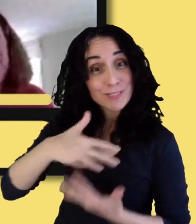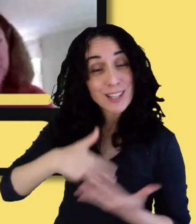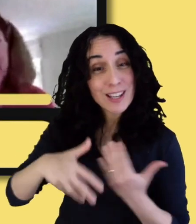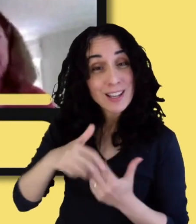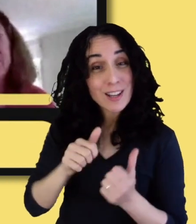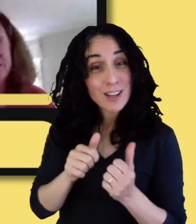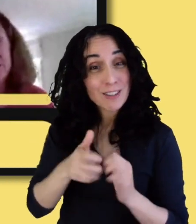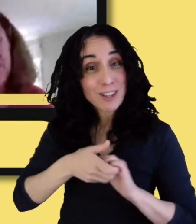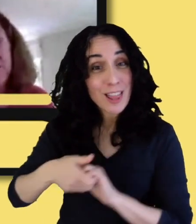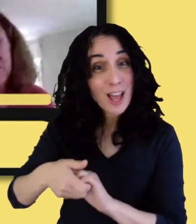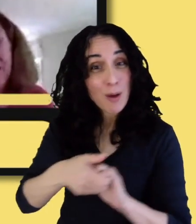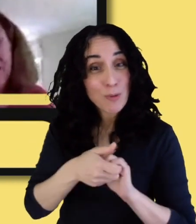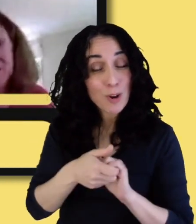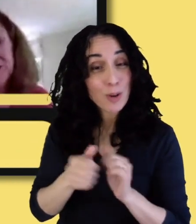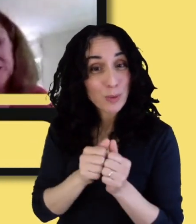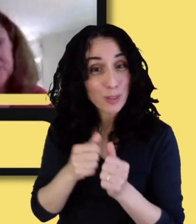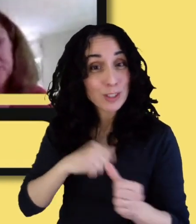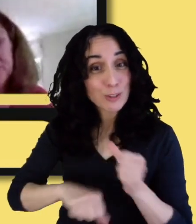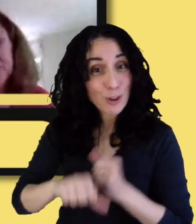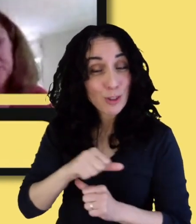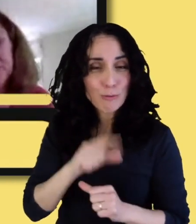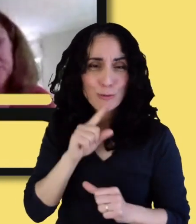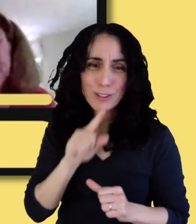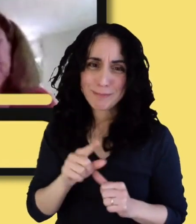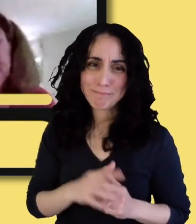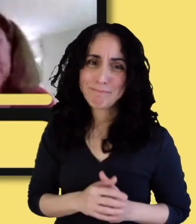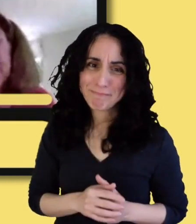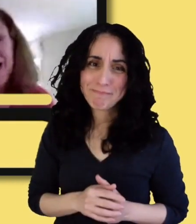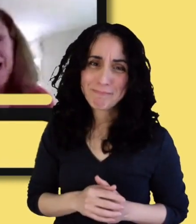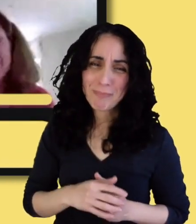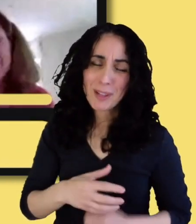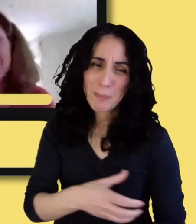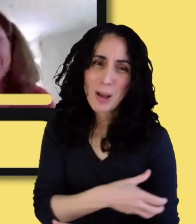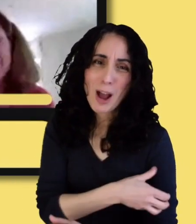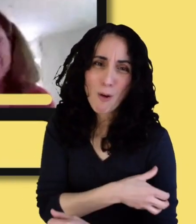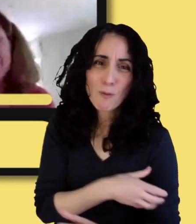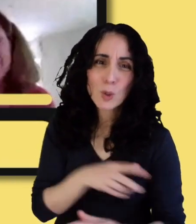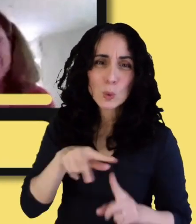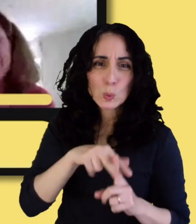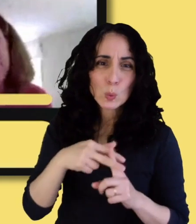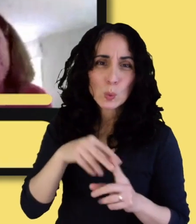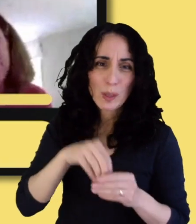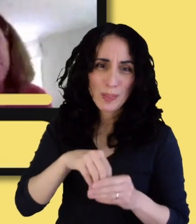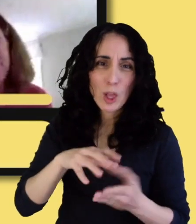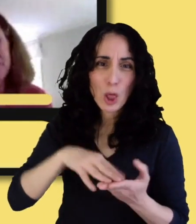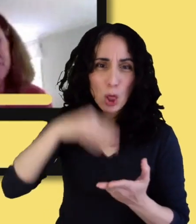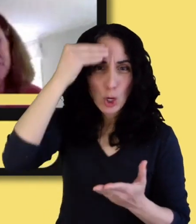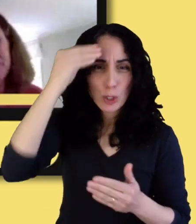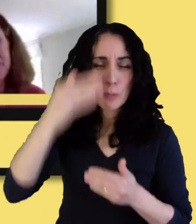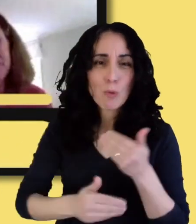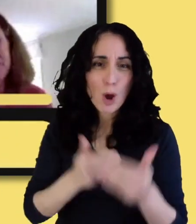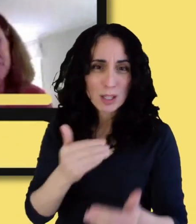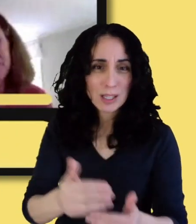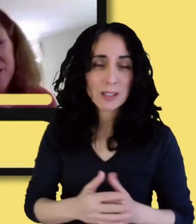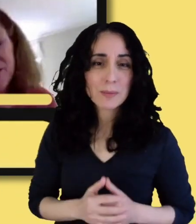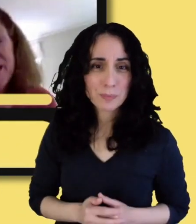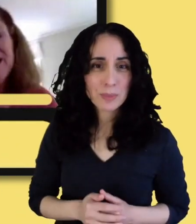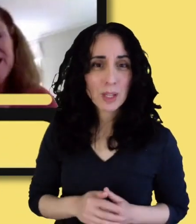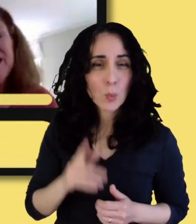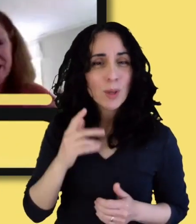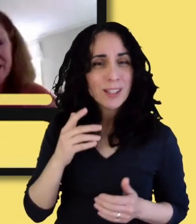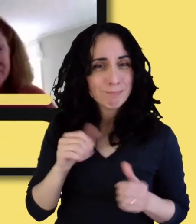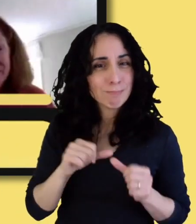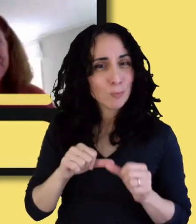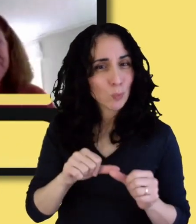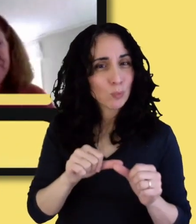able to collaborate with conversations with one another, which is really a powerful tool in the learning